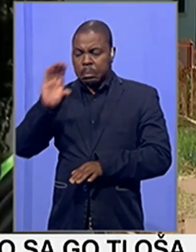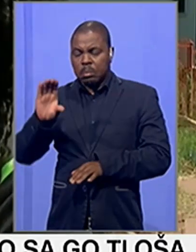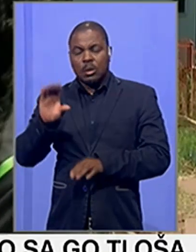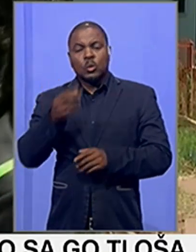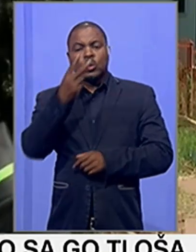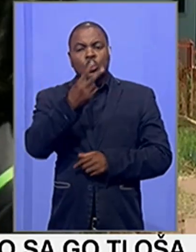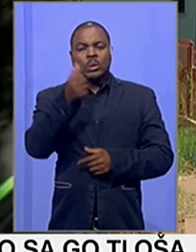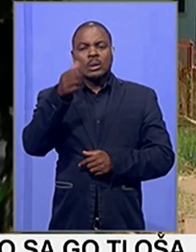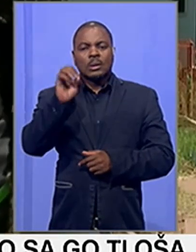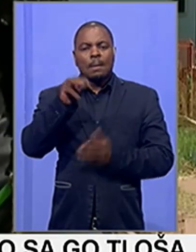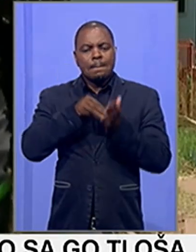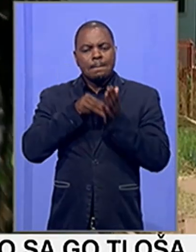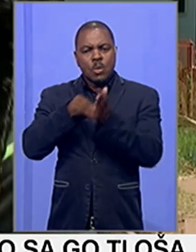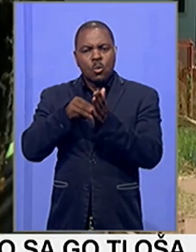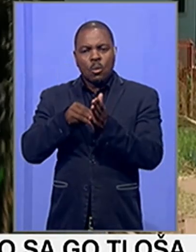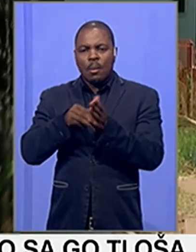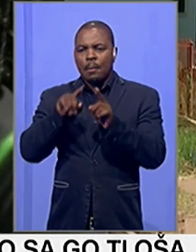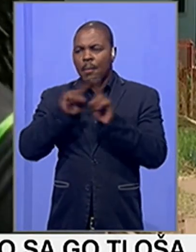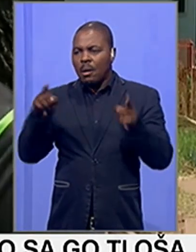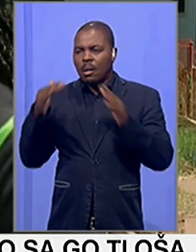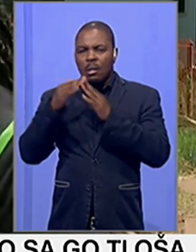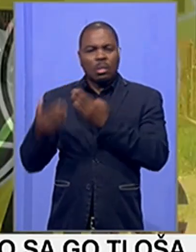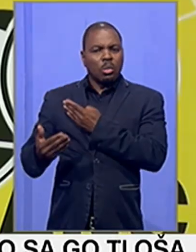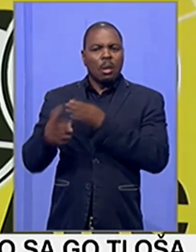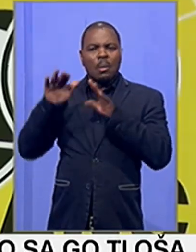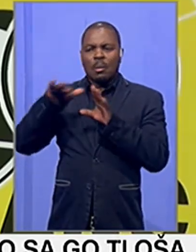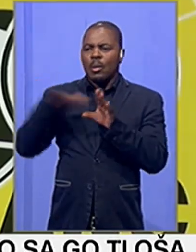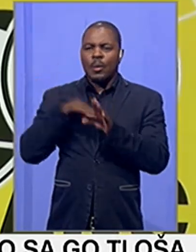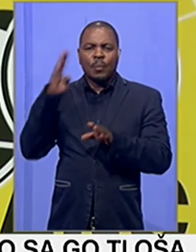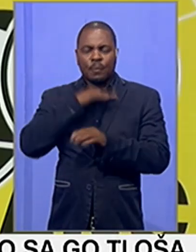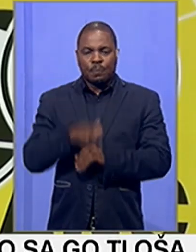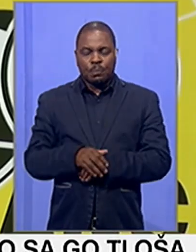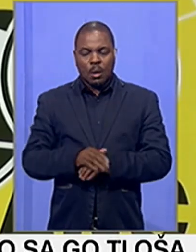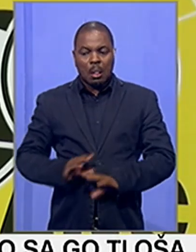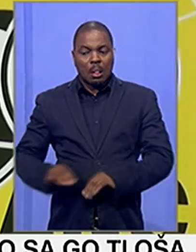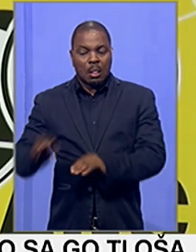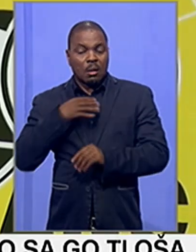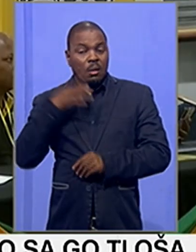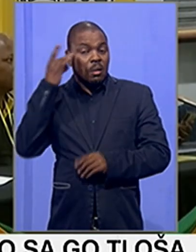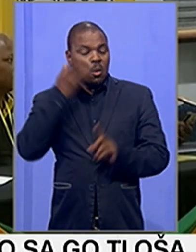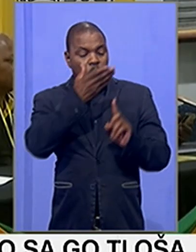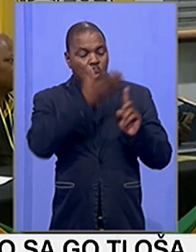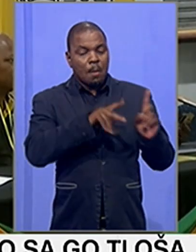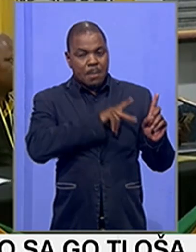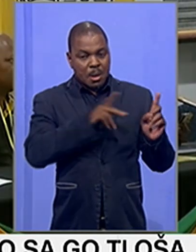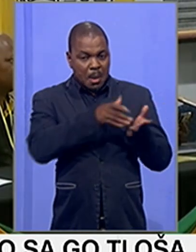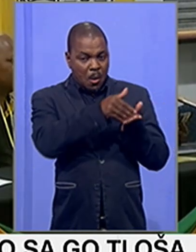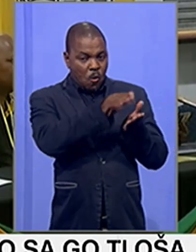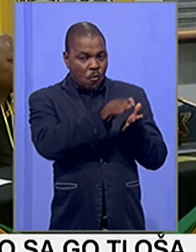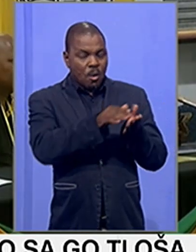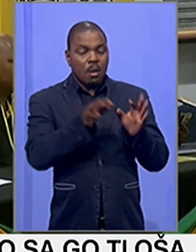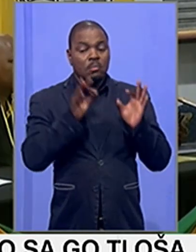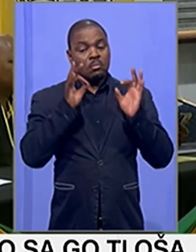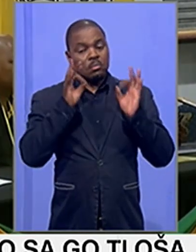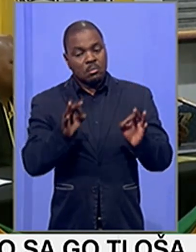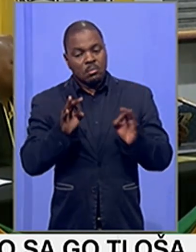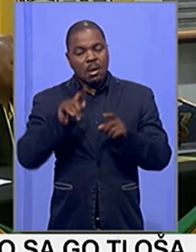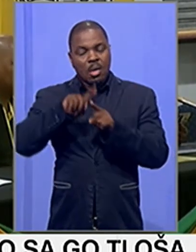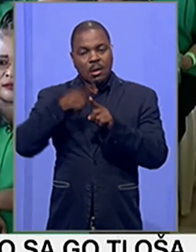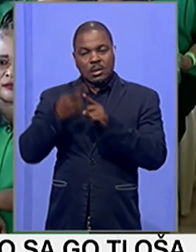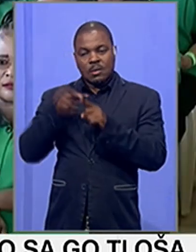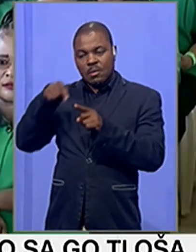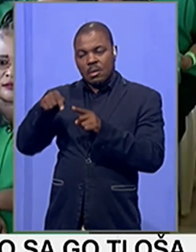tswile empa matlokiana a eme batho ga bana matlo. Tshebi ya rena ya re go tloša ga Ntombela ga se go ahlwa go fetišwa ke komiti